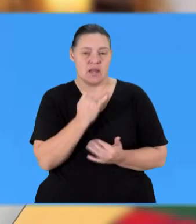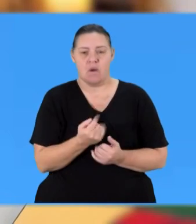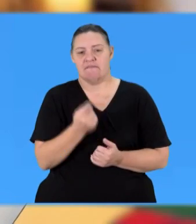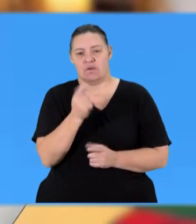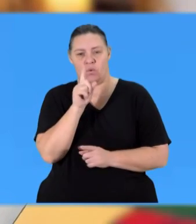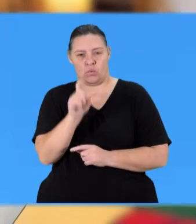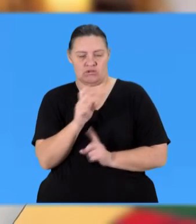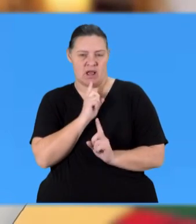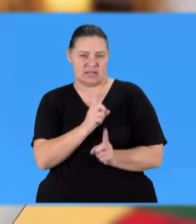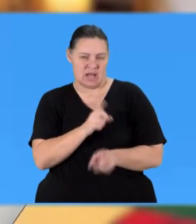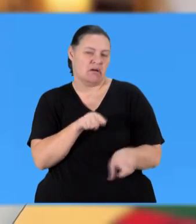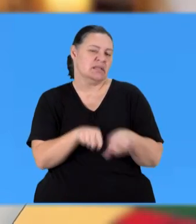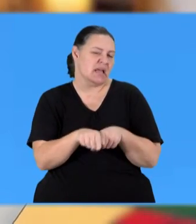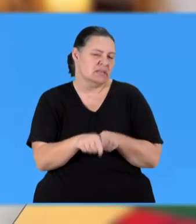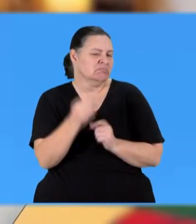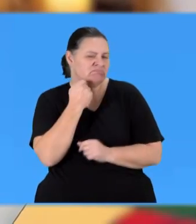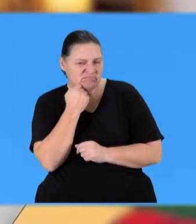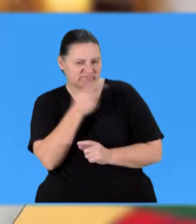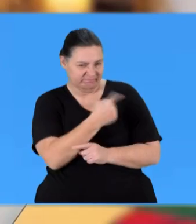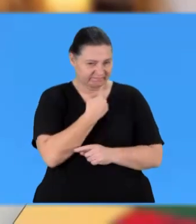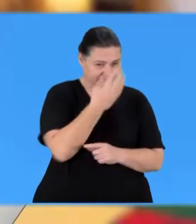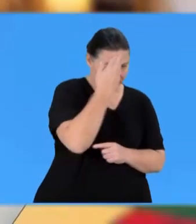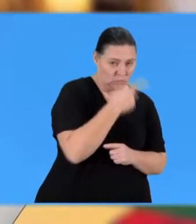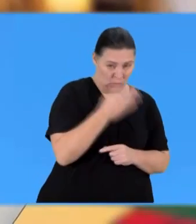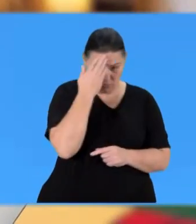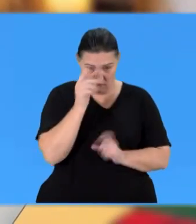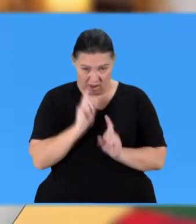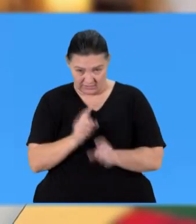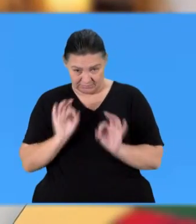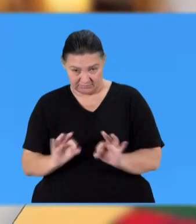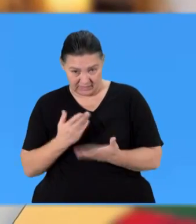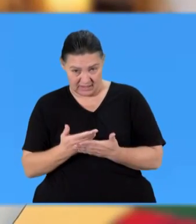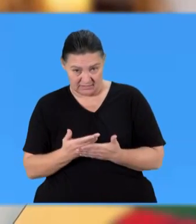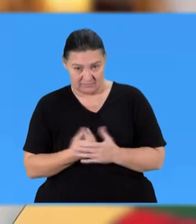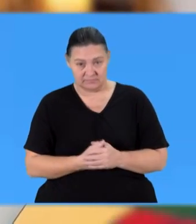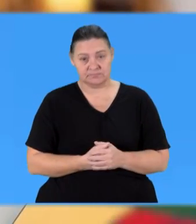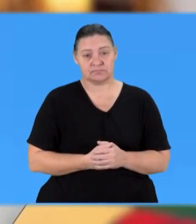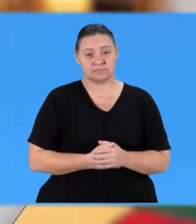answer a few questions that is going to test if whether we know what we say we know.